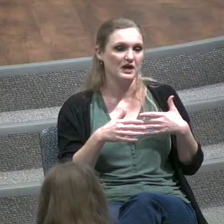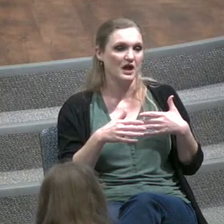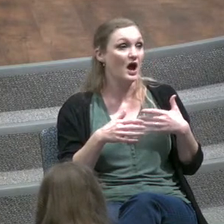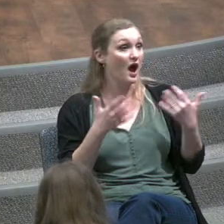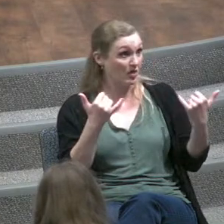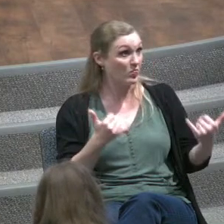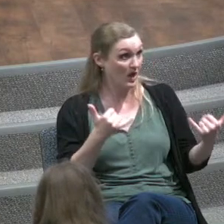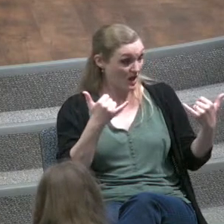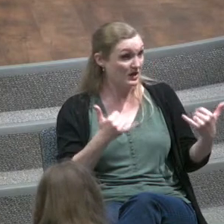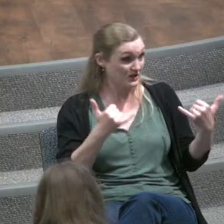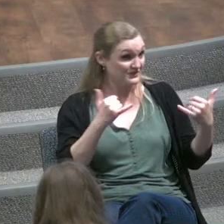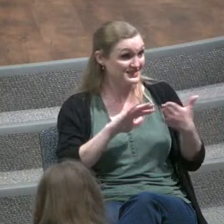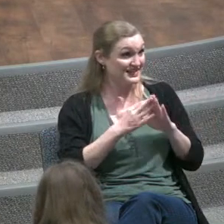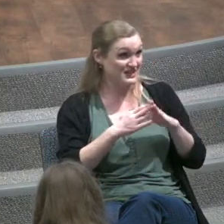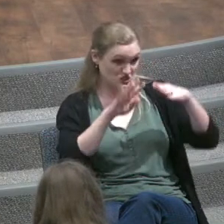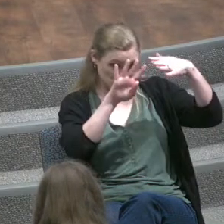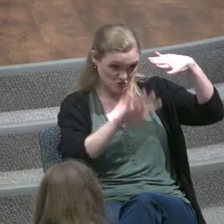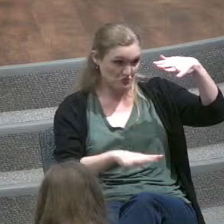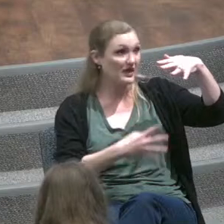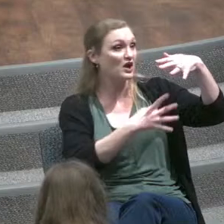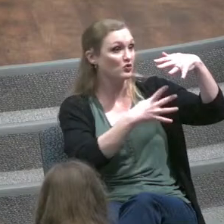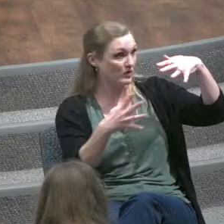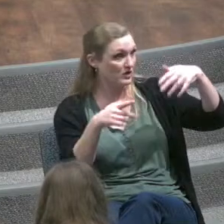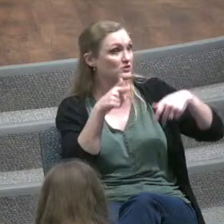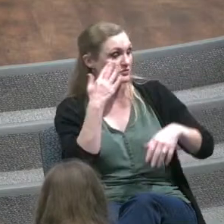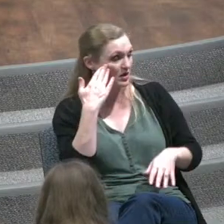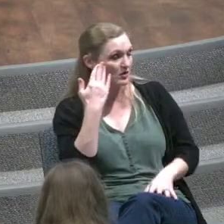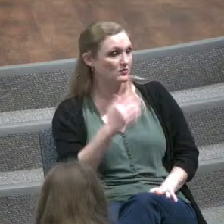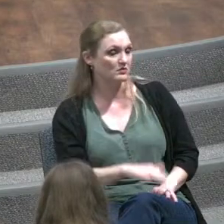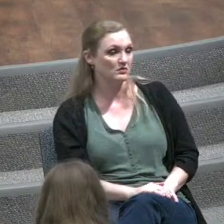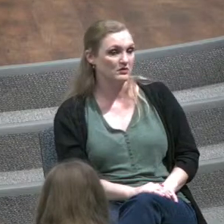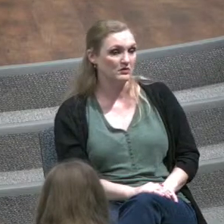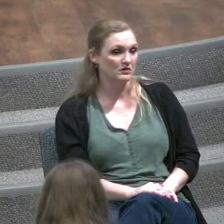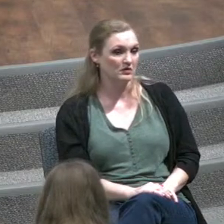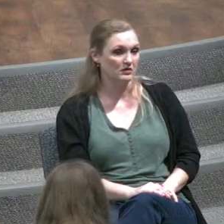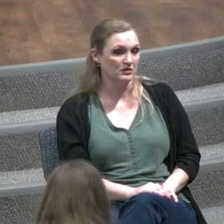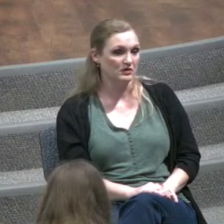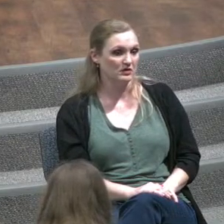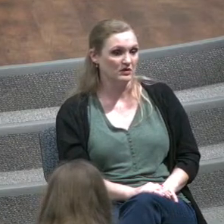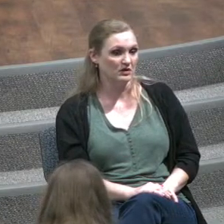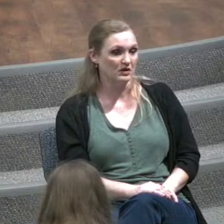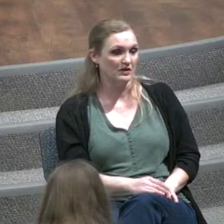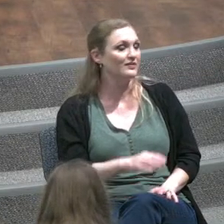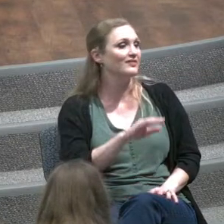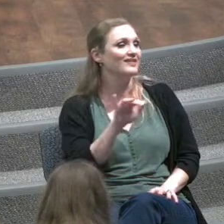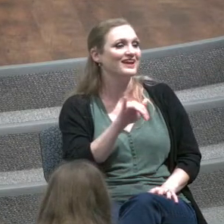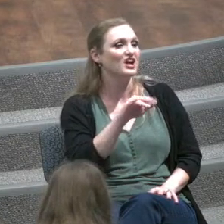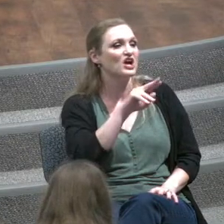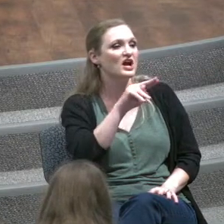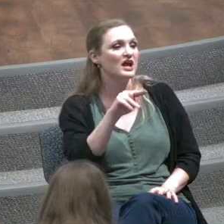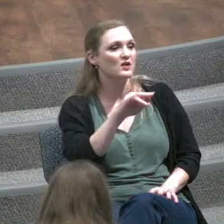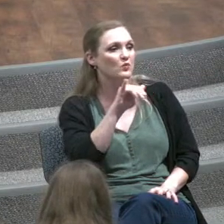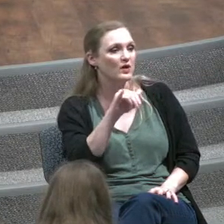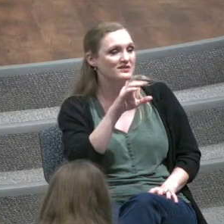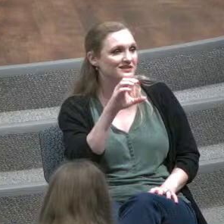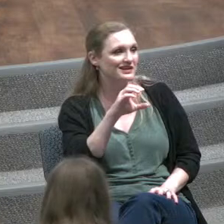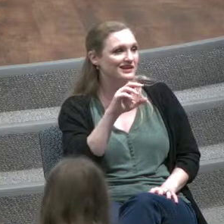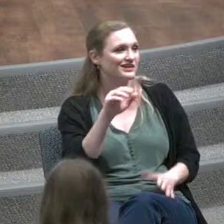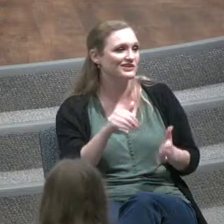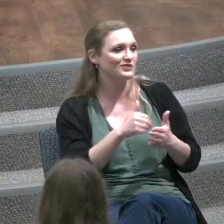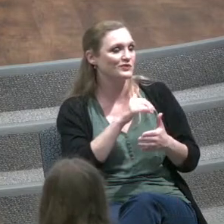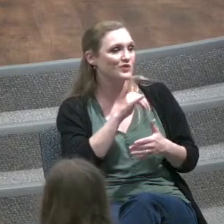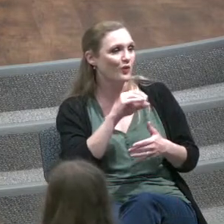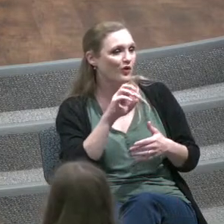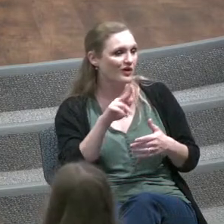of modern cities followed the grid system, right? I mean, I've spent a whole bunch of time in New York, and I